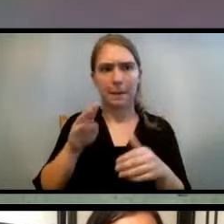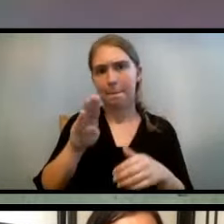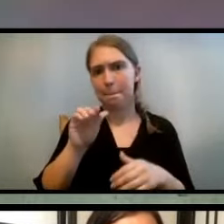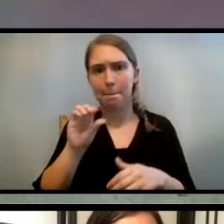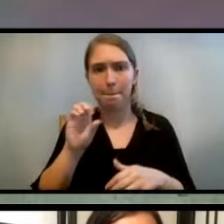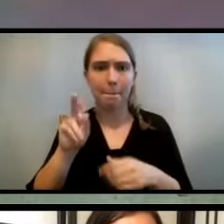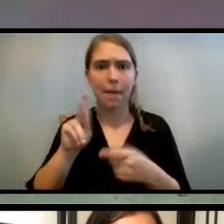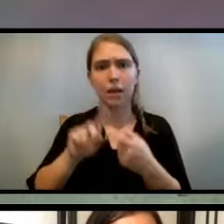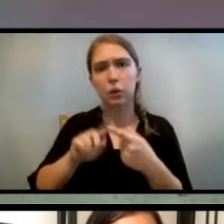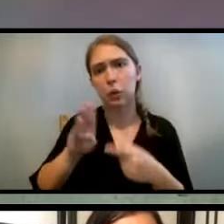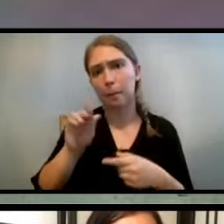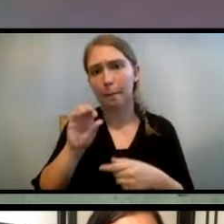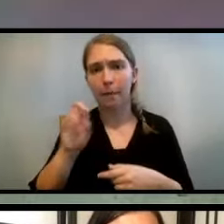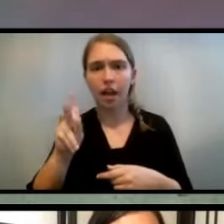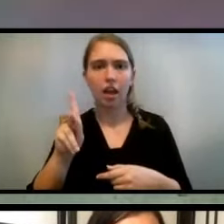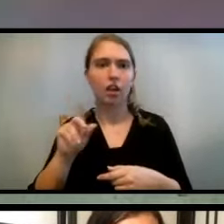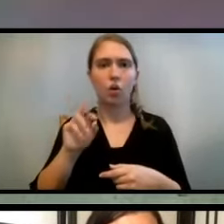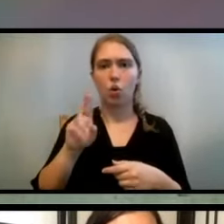about mermaids?